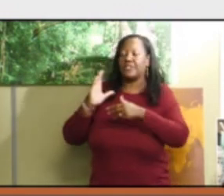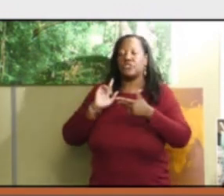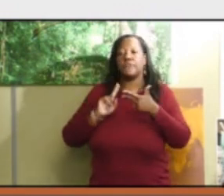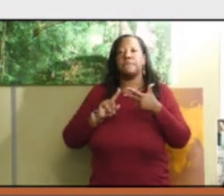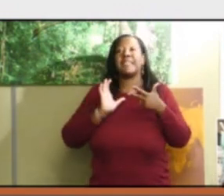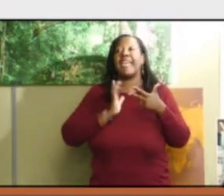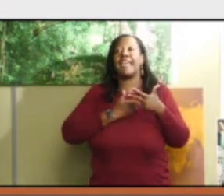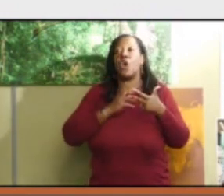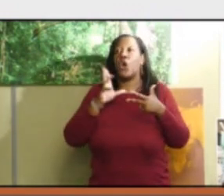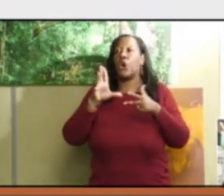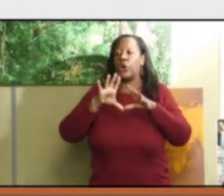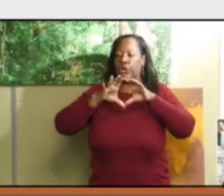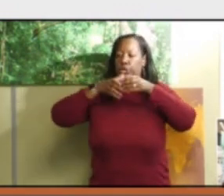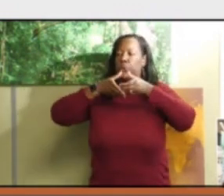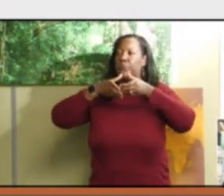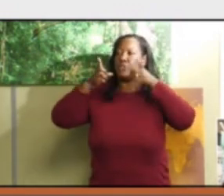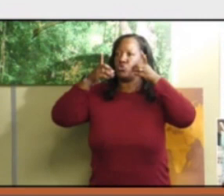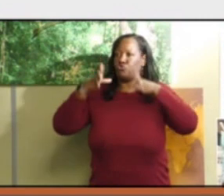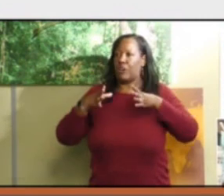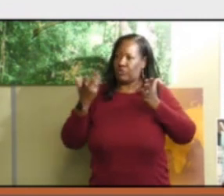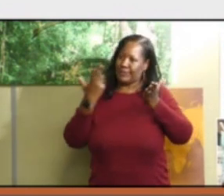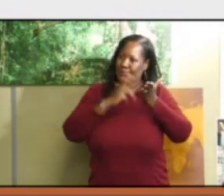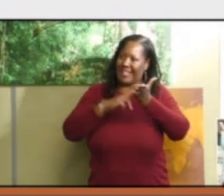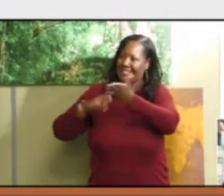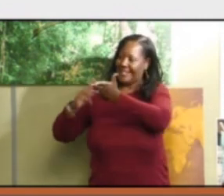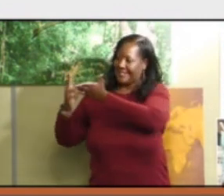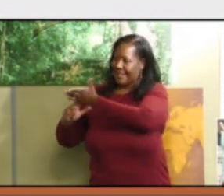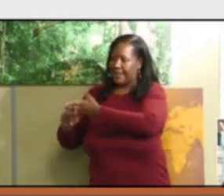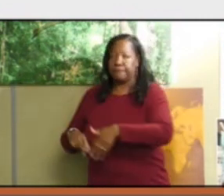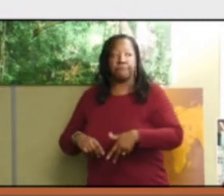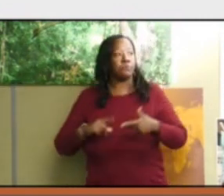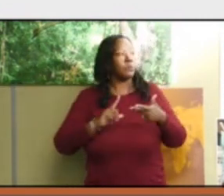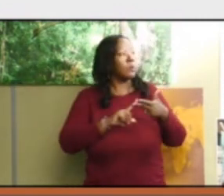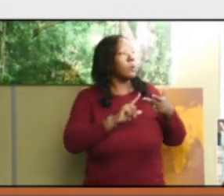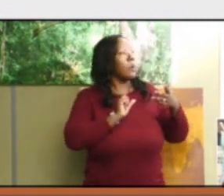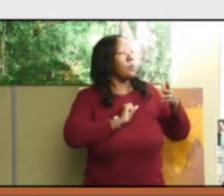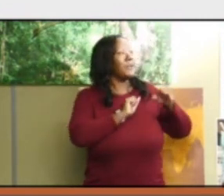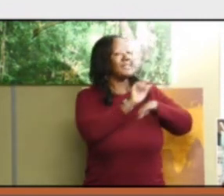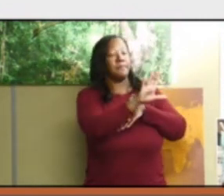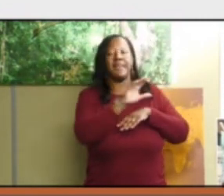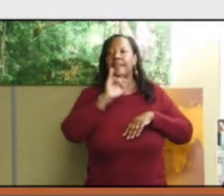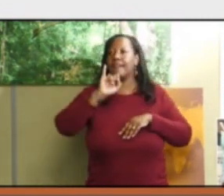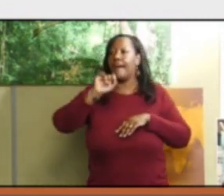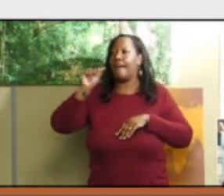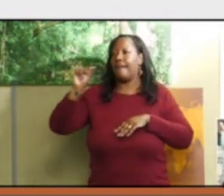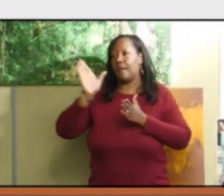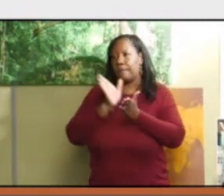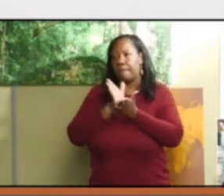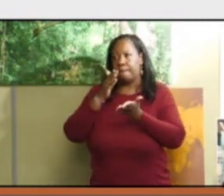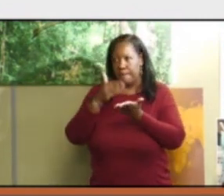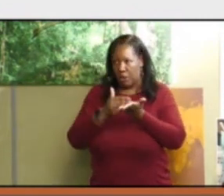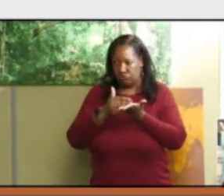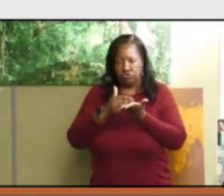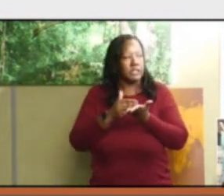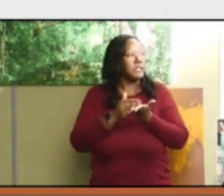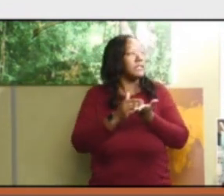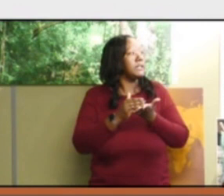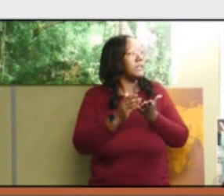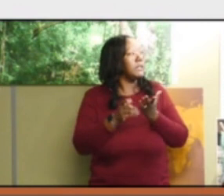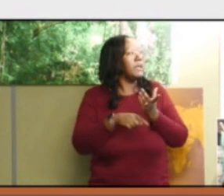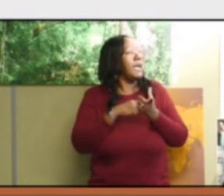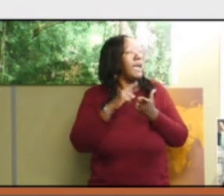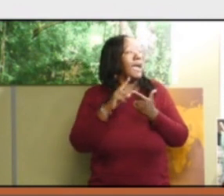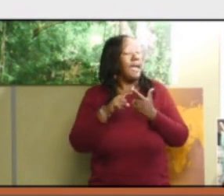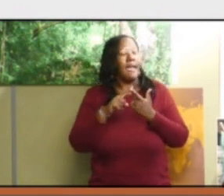director. We have to submit an IAA budget to the Office of Sponsored Projects. And